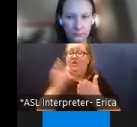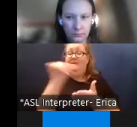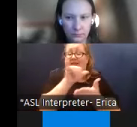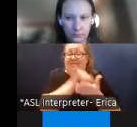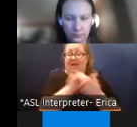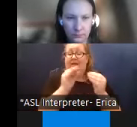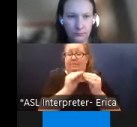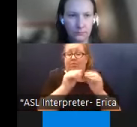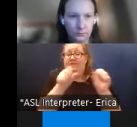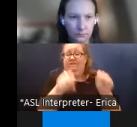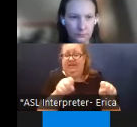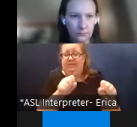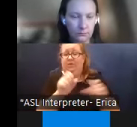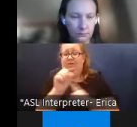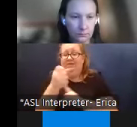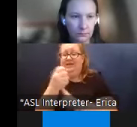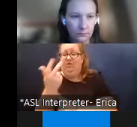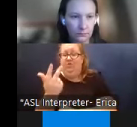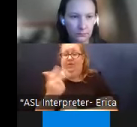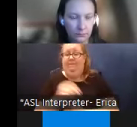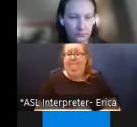scenario 3.